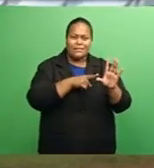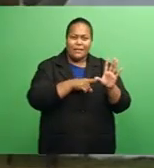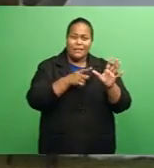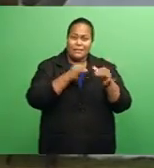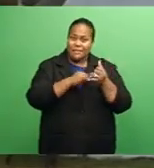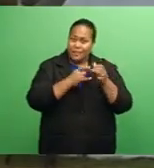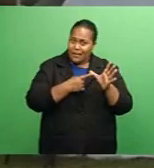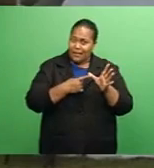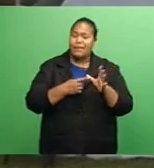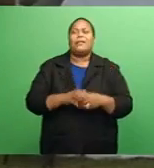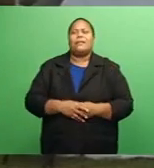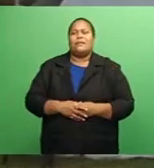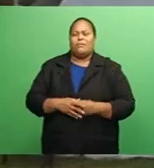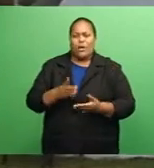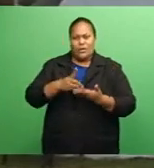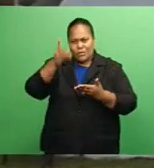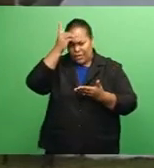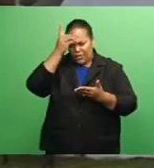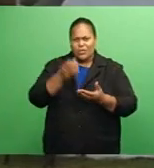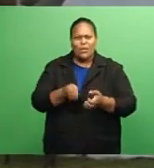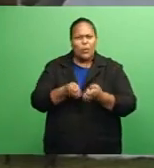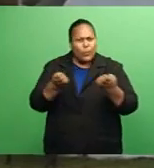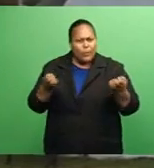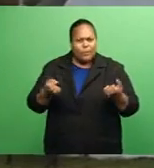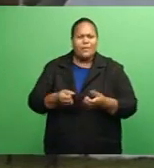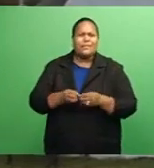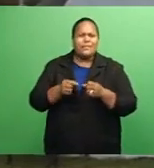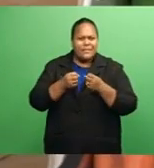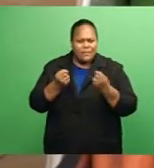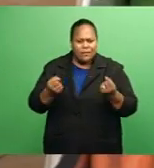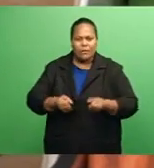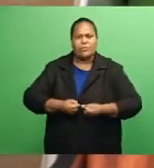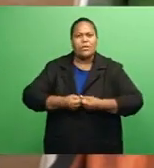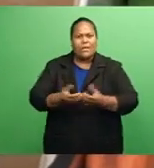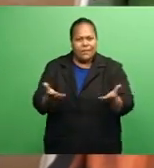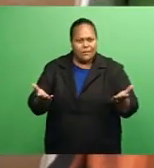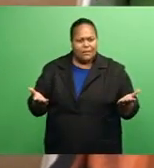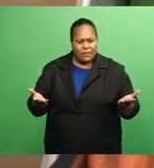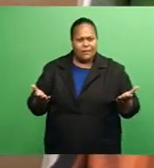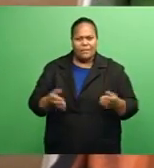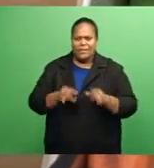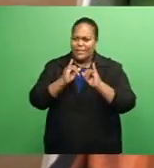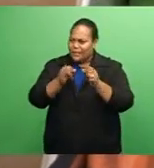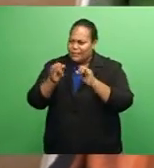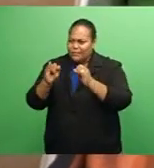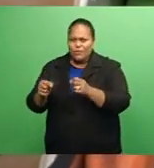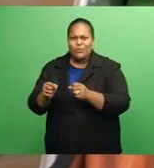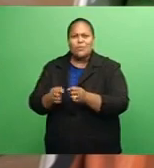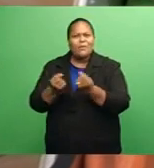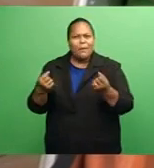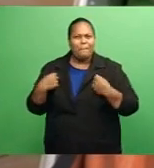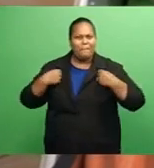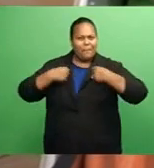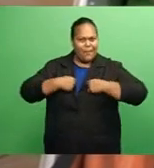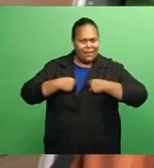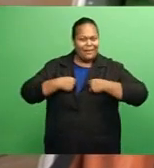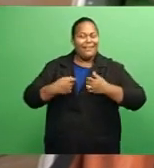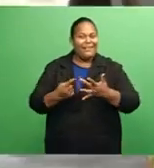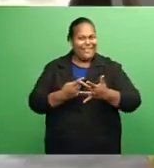supplies, including tents and tarpaulins, school-in-a-box supplies that includes individual stationery and backpacks for students,